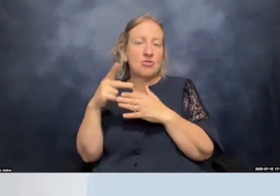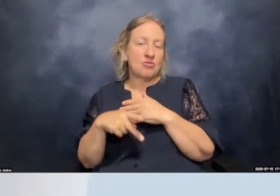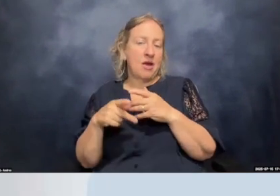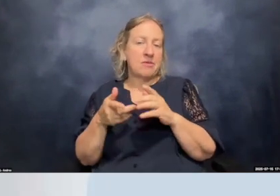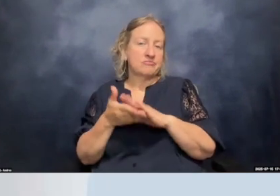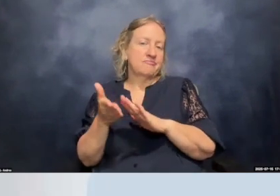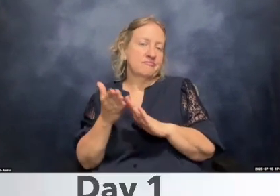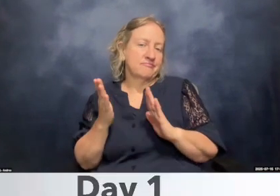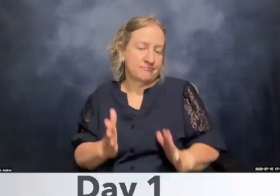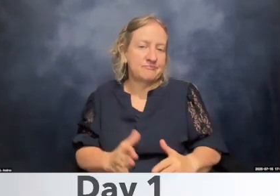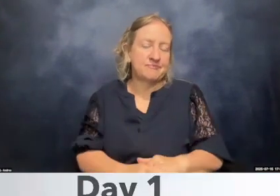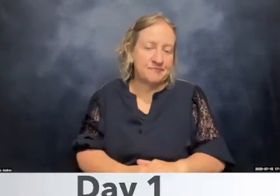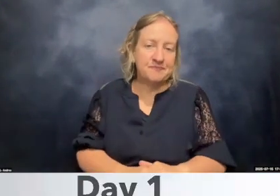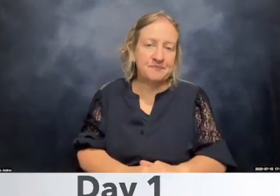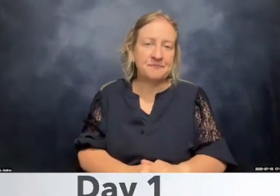slide, please.